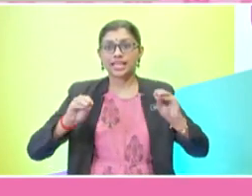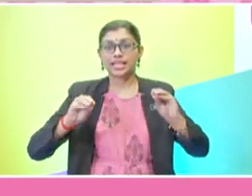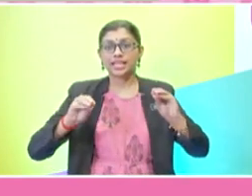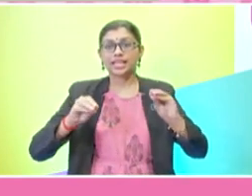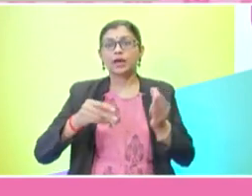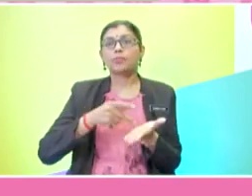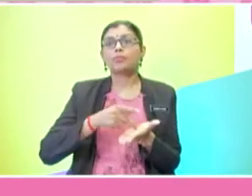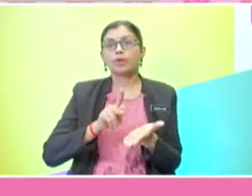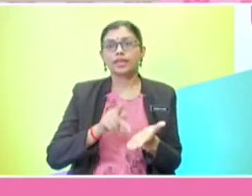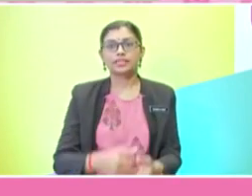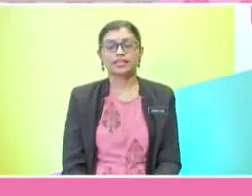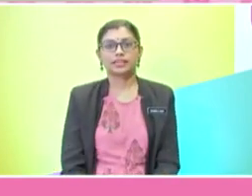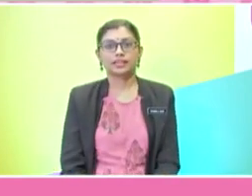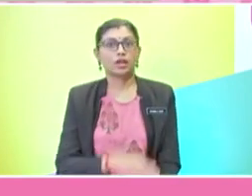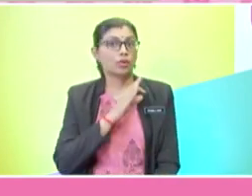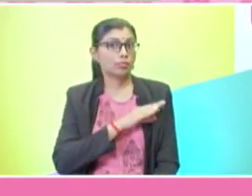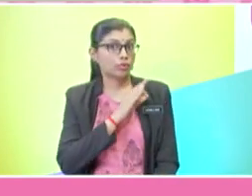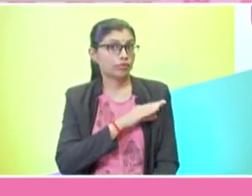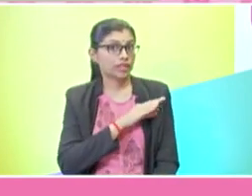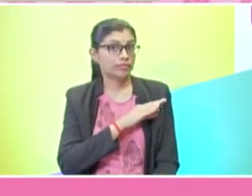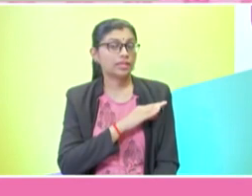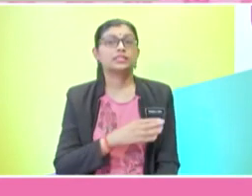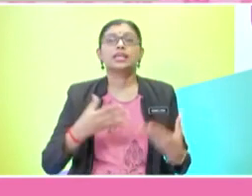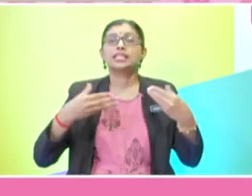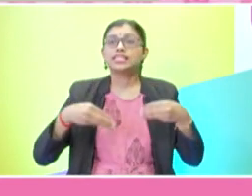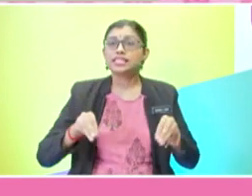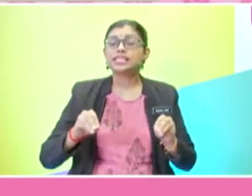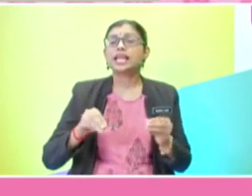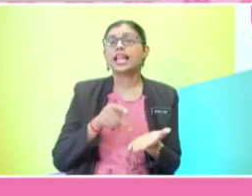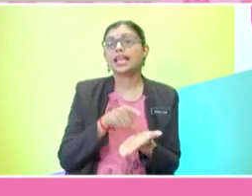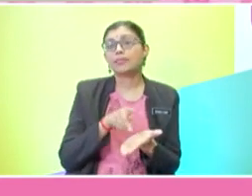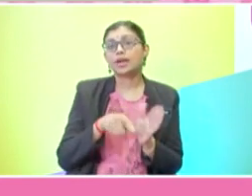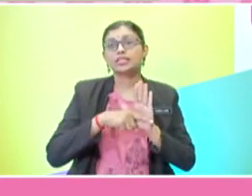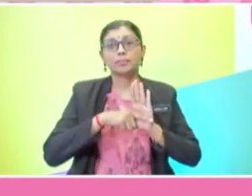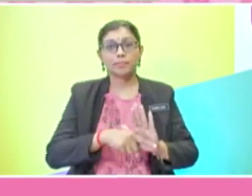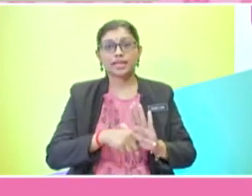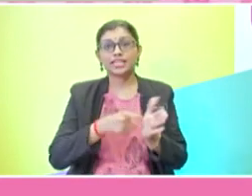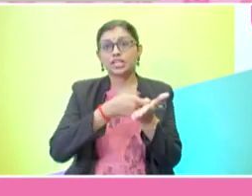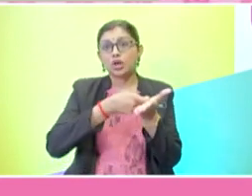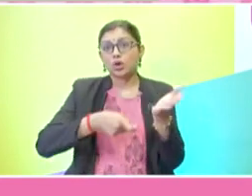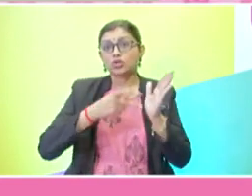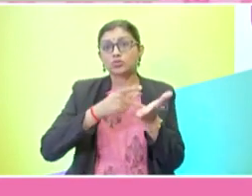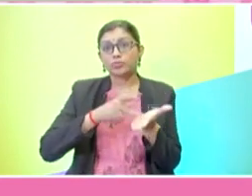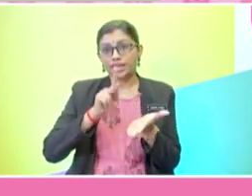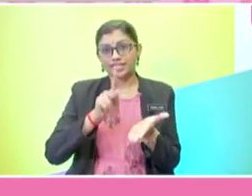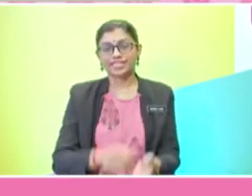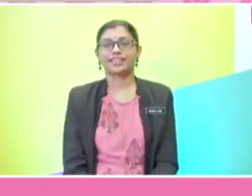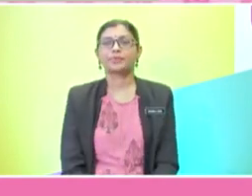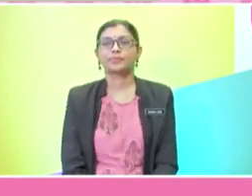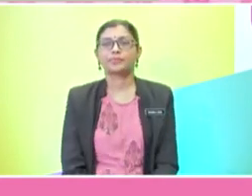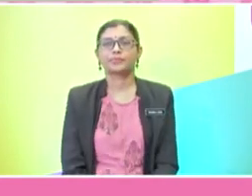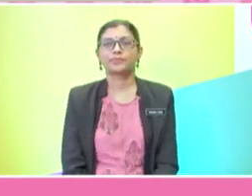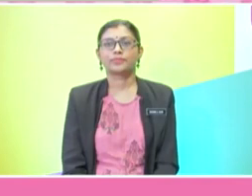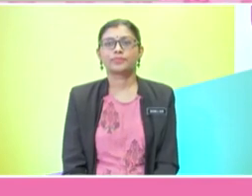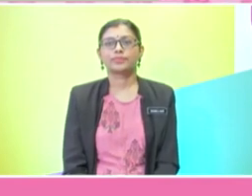again, I think this is also depending on whether they have profit or loss, right? Okay. So, for profit is selling price minus cost price, and loss